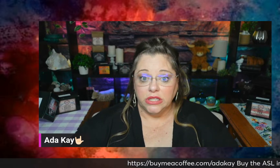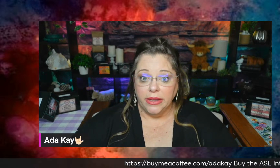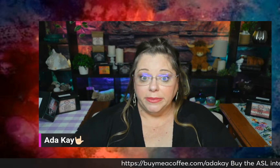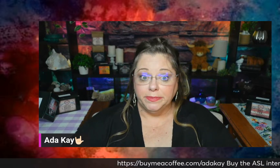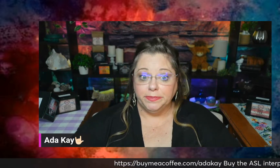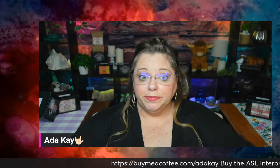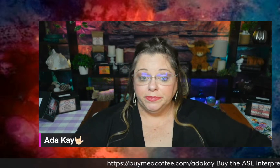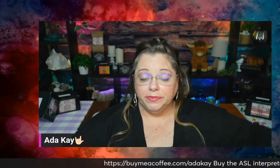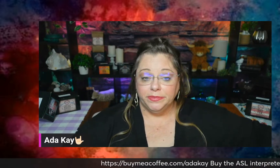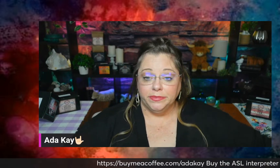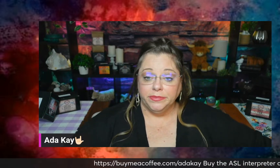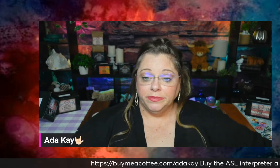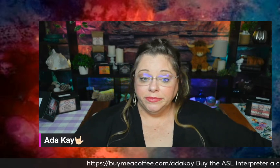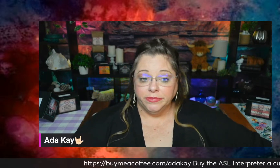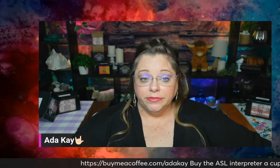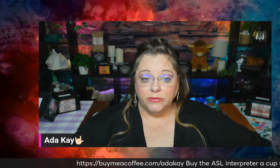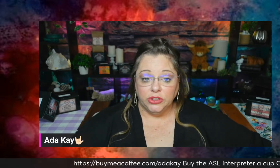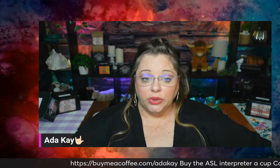filling in time.